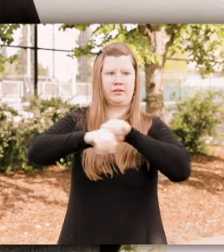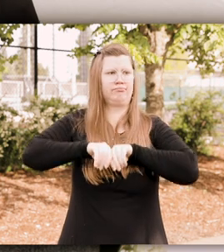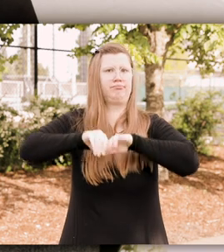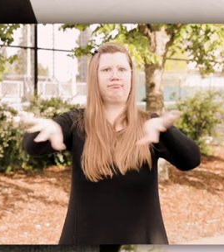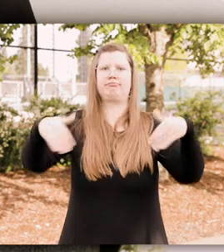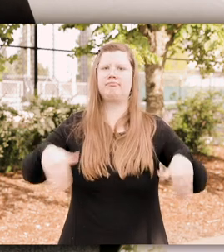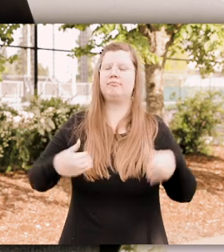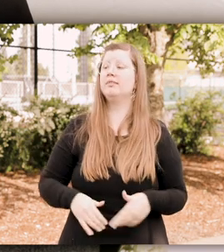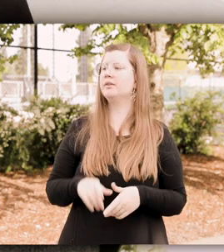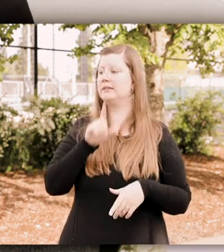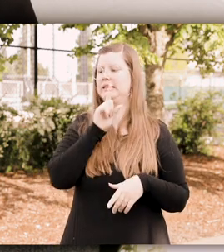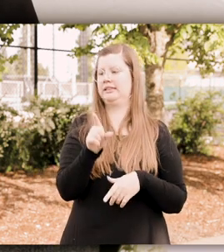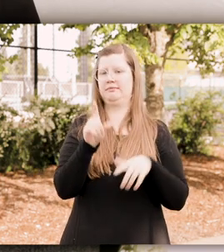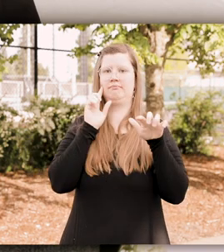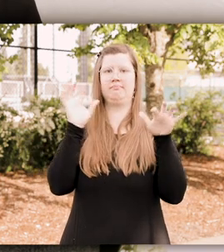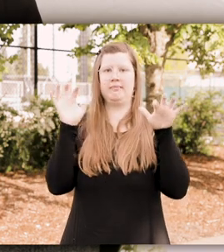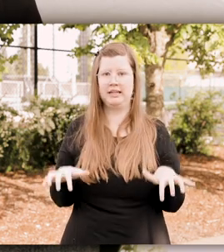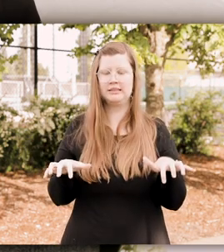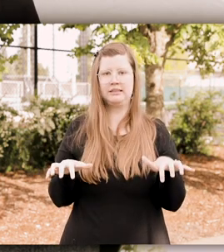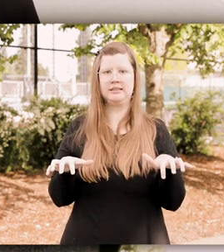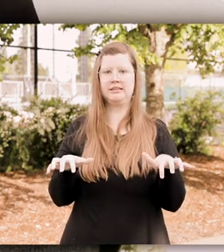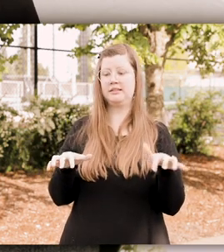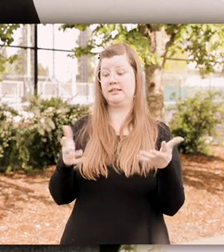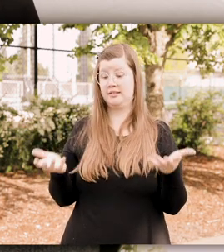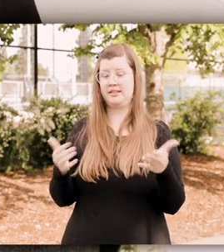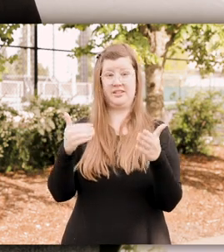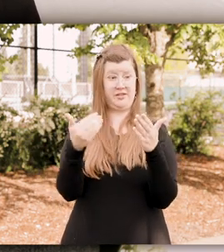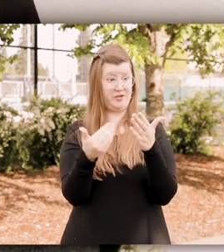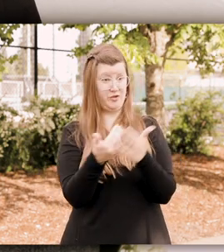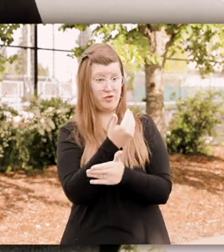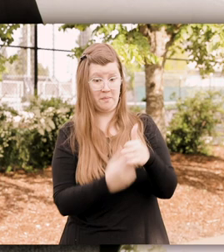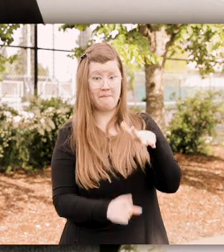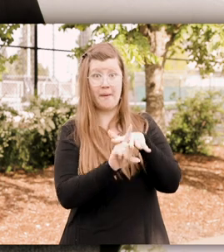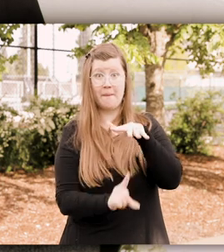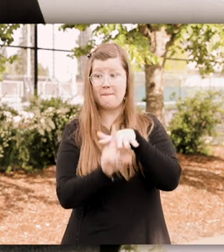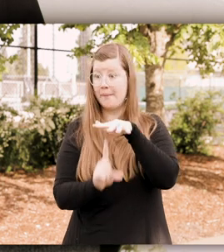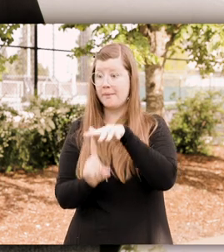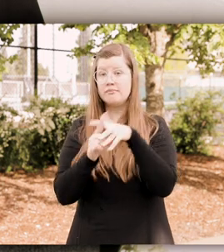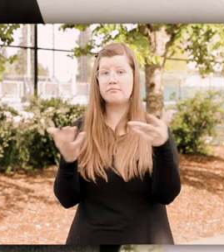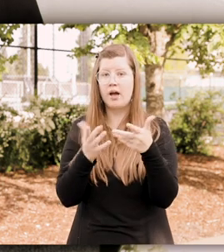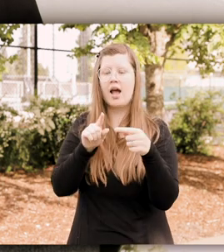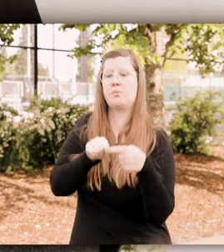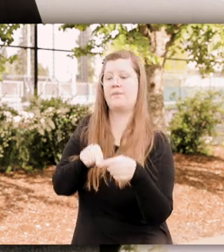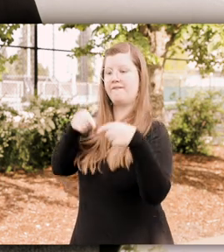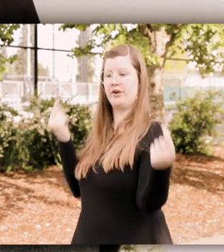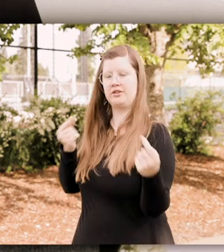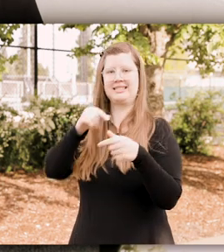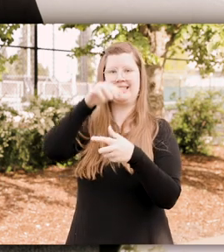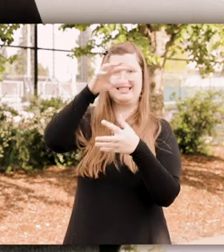fact, this stunning reversal has gone so far that a new variant, an entirely new variant, called reverse